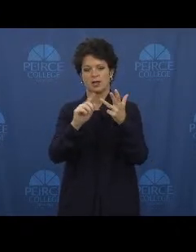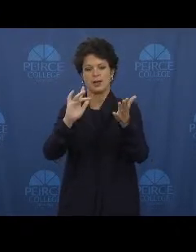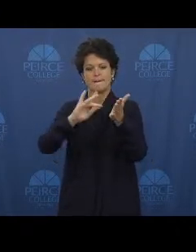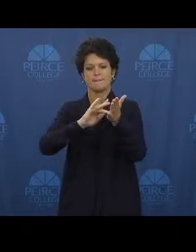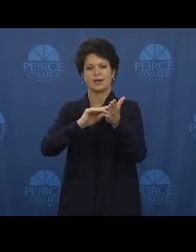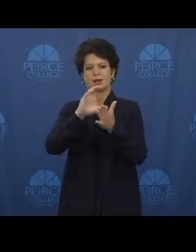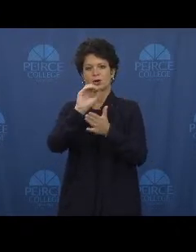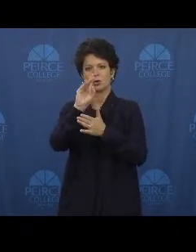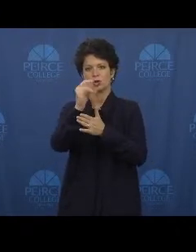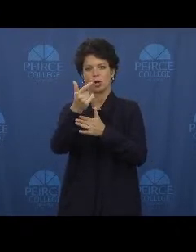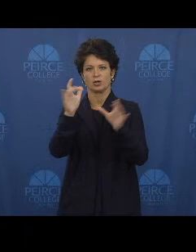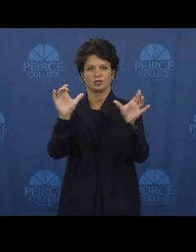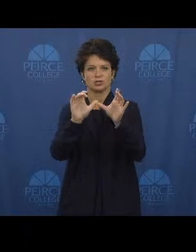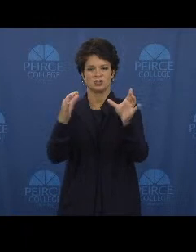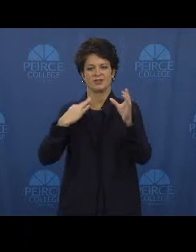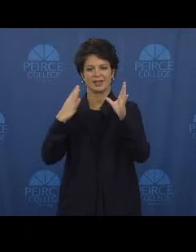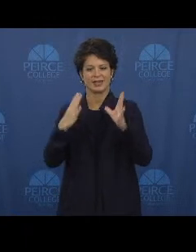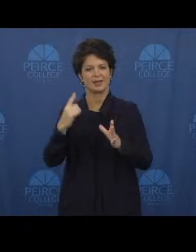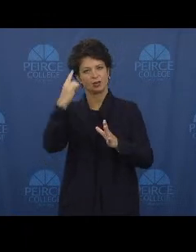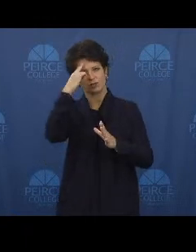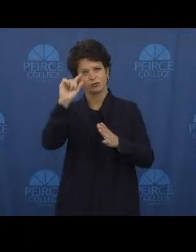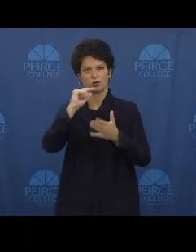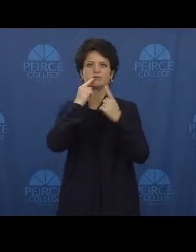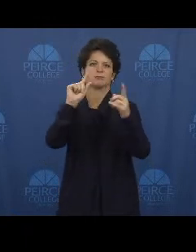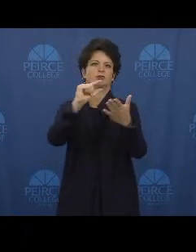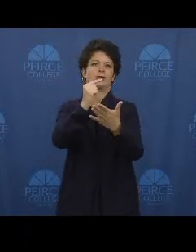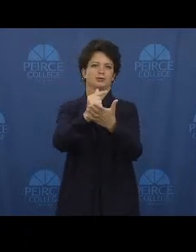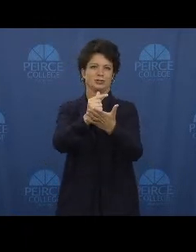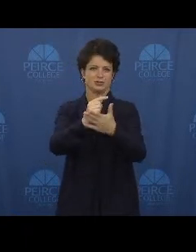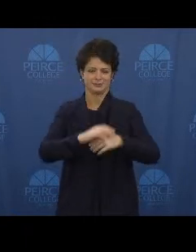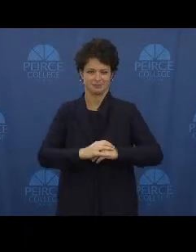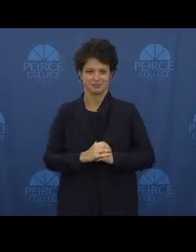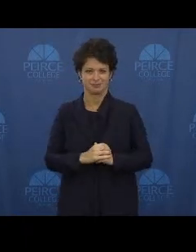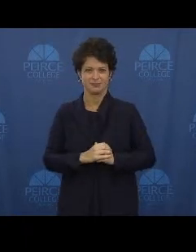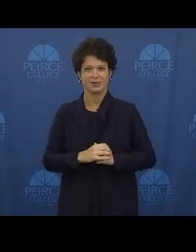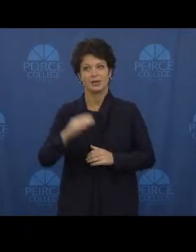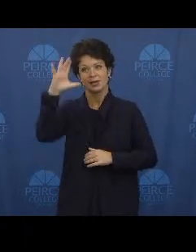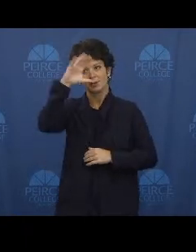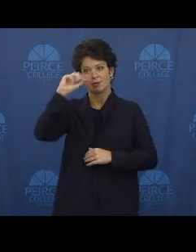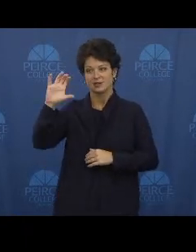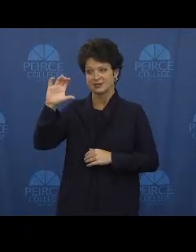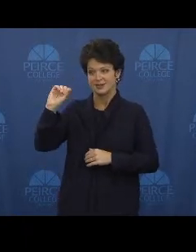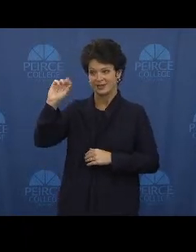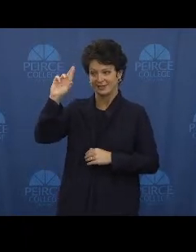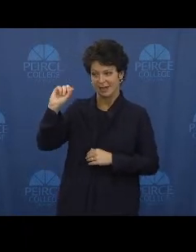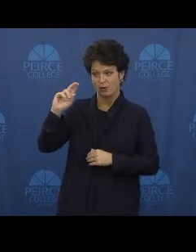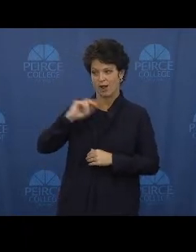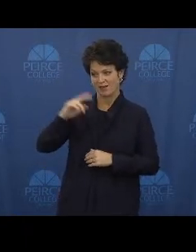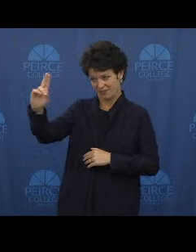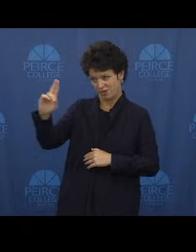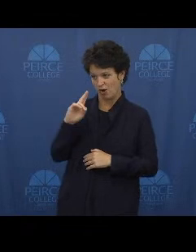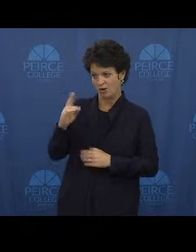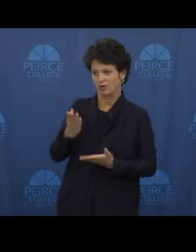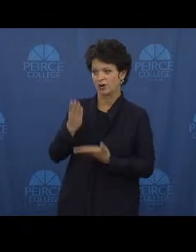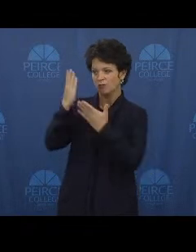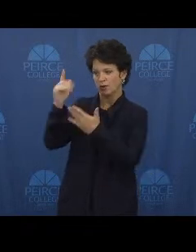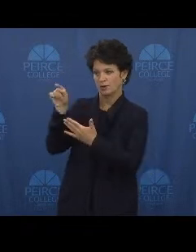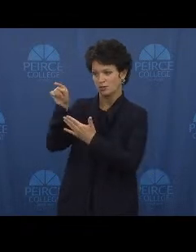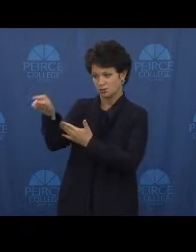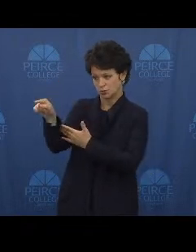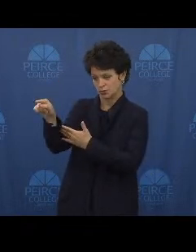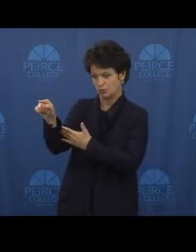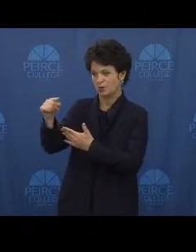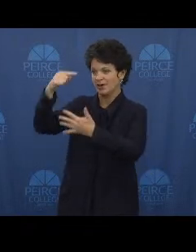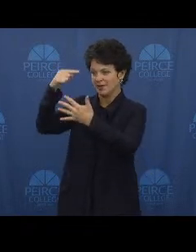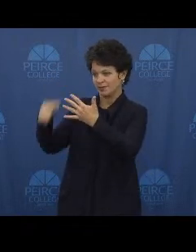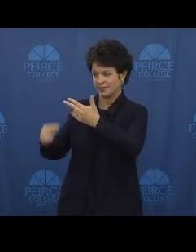Medical Coding Certificate candidates for graduation. President Carroll, I have the honor of recommending to you